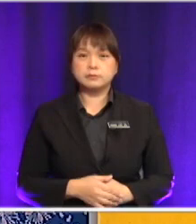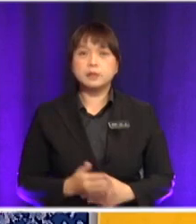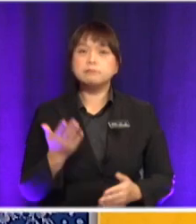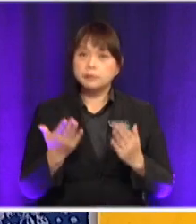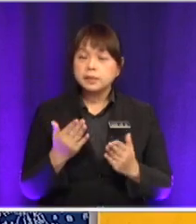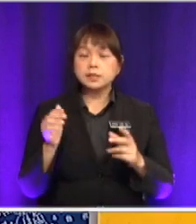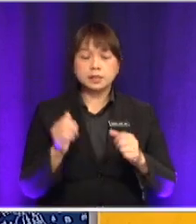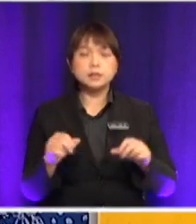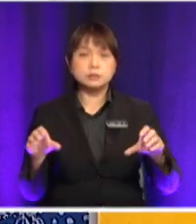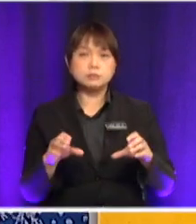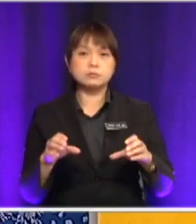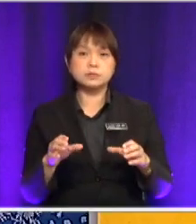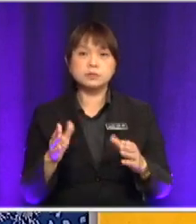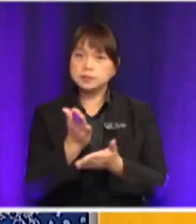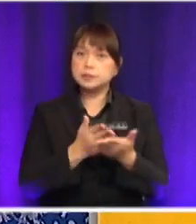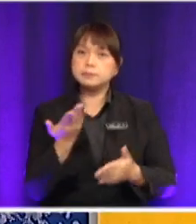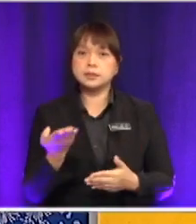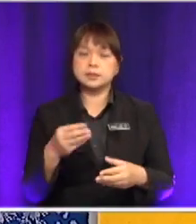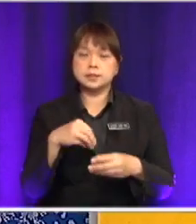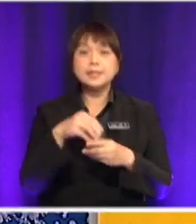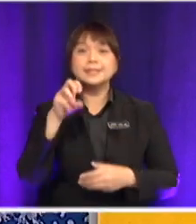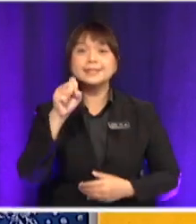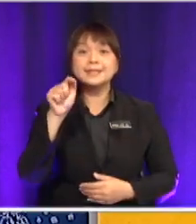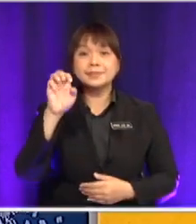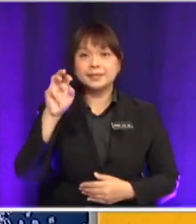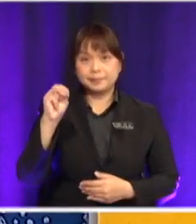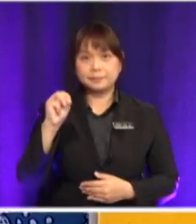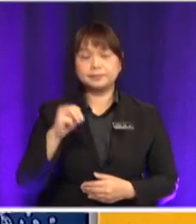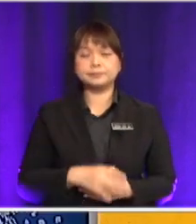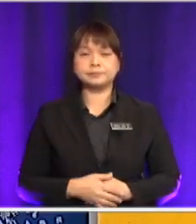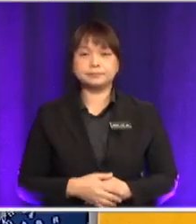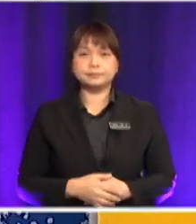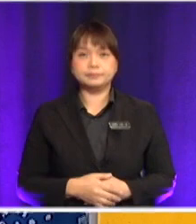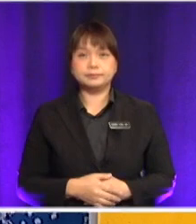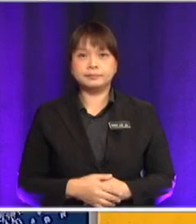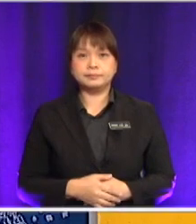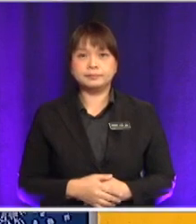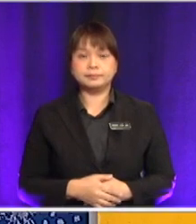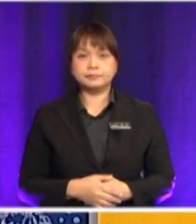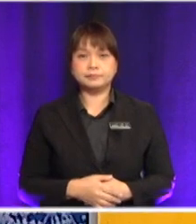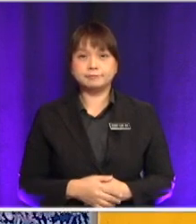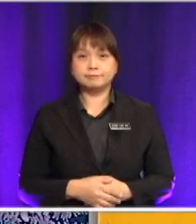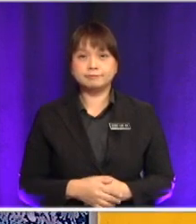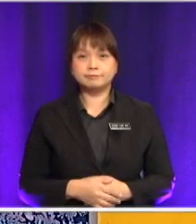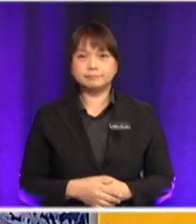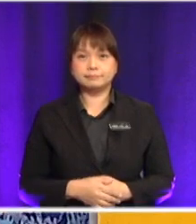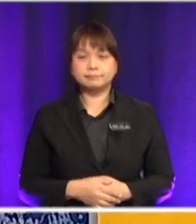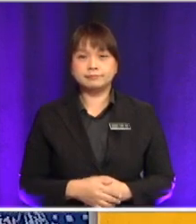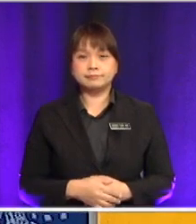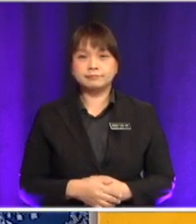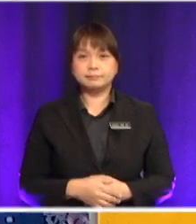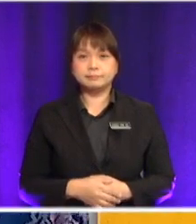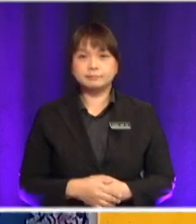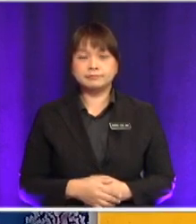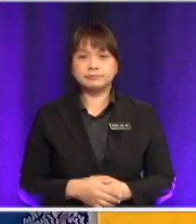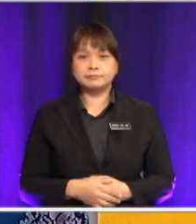world to be one of the best in the country in technology, right? Don't you think so, Shafiqah? I think so too, I believe right. that. Okay,